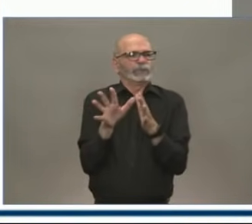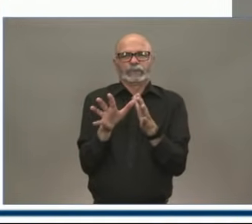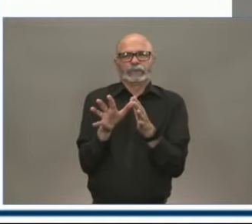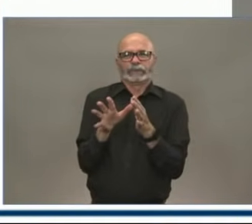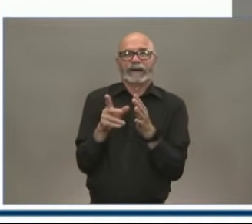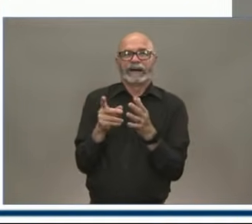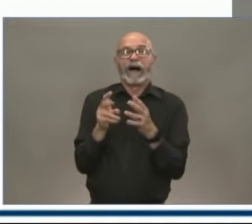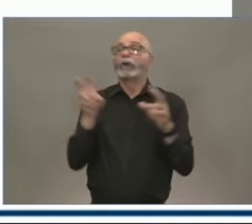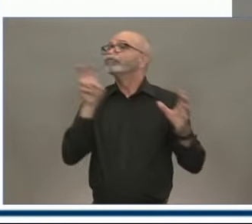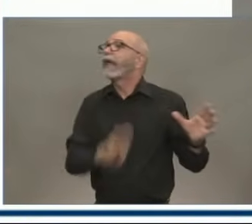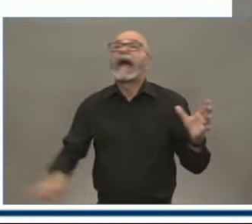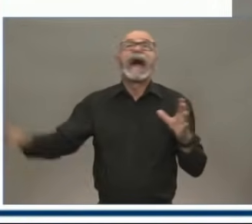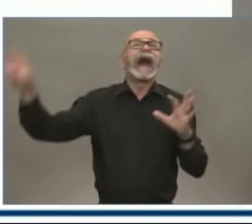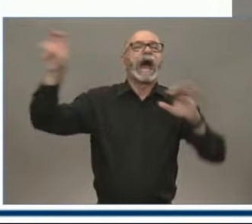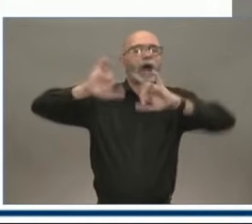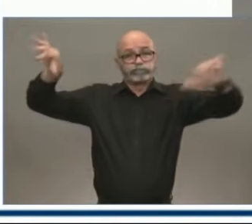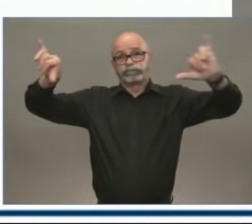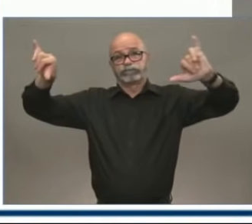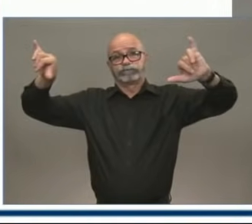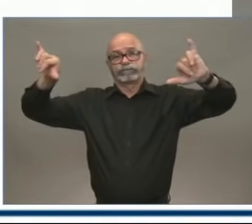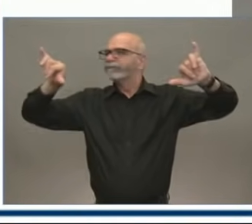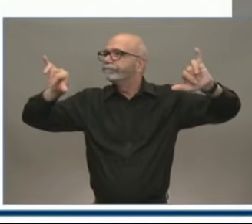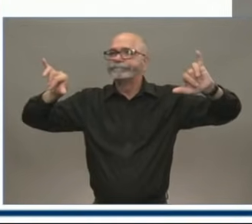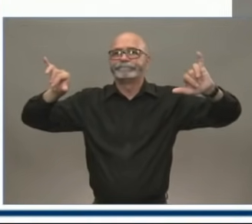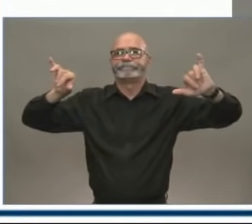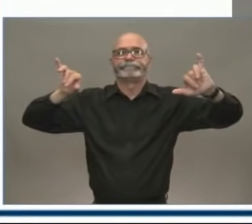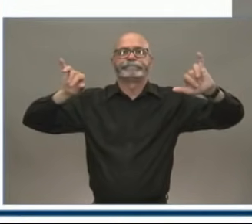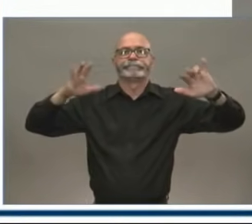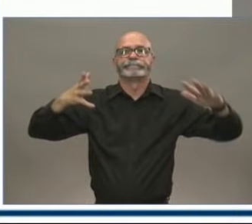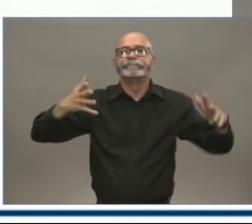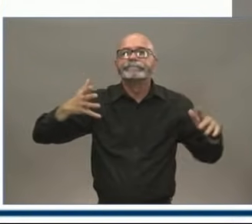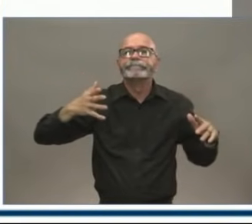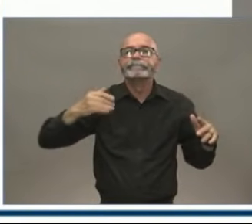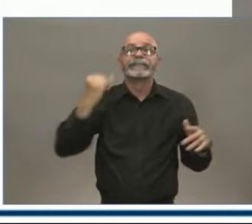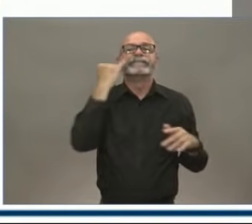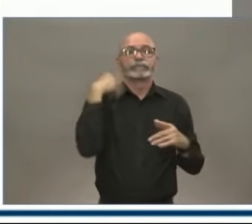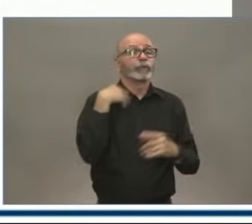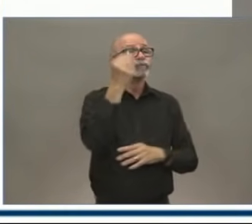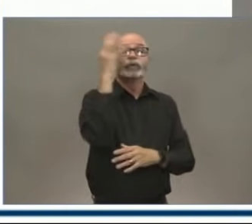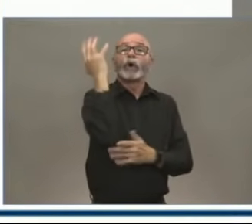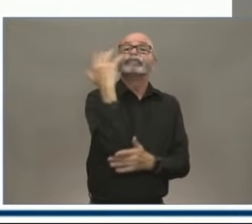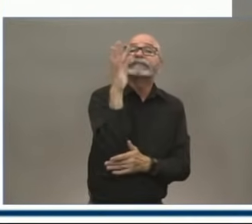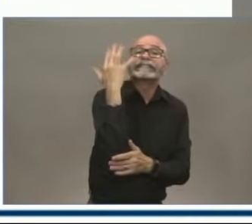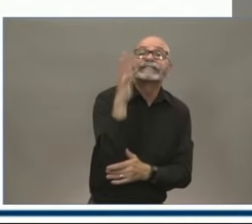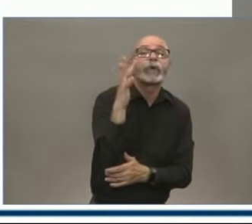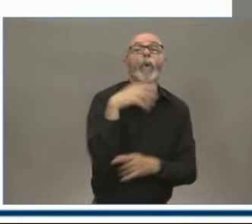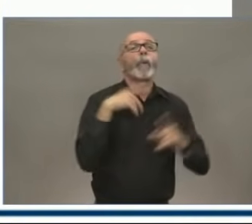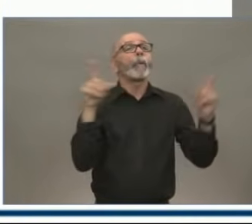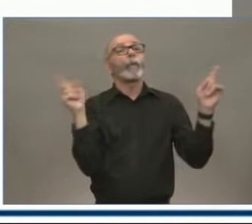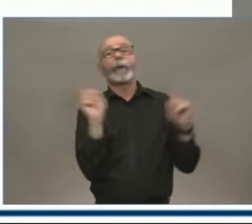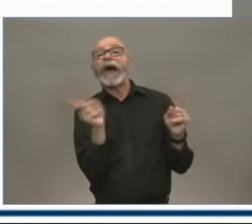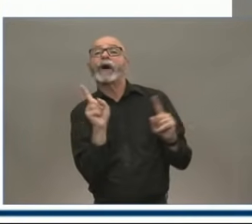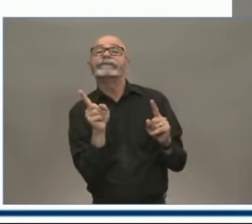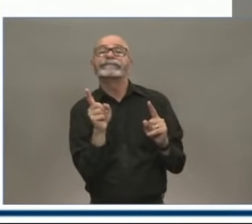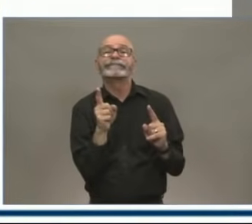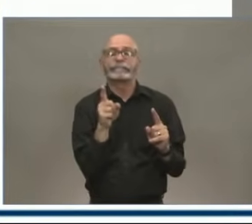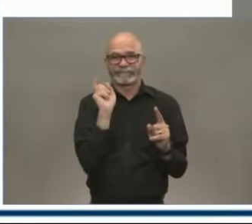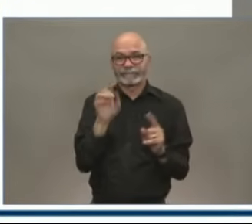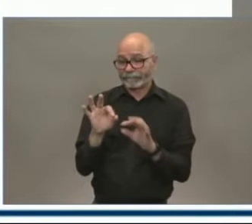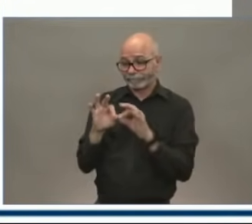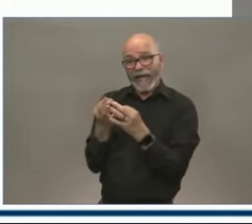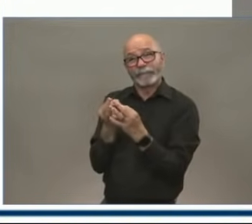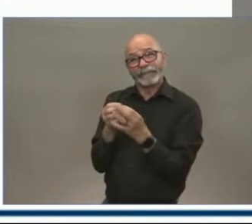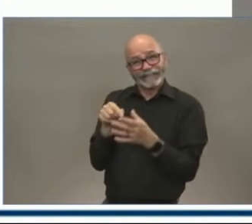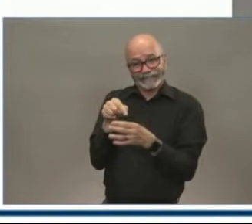holiday traditions will need to look different, whether it's where we go to pick up a tree. As I said, it's much smaller family gatherings, maybe